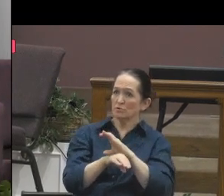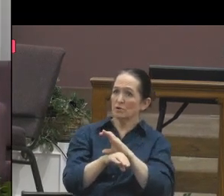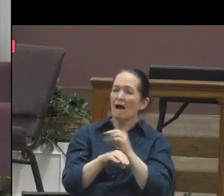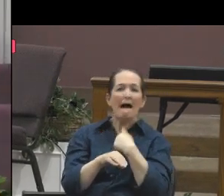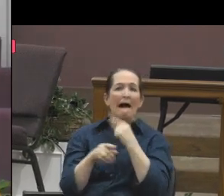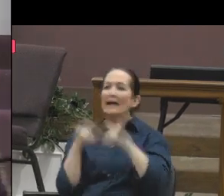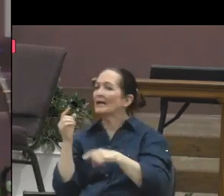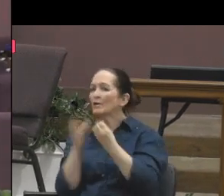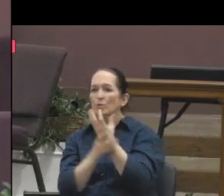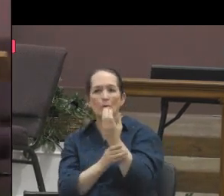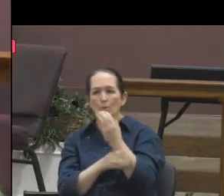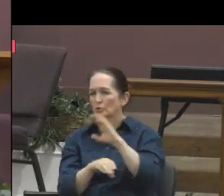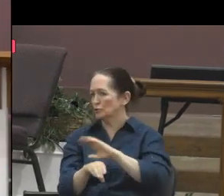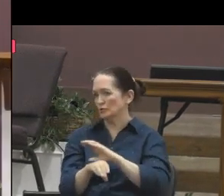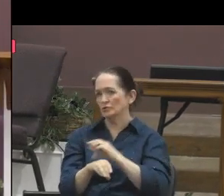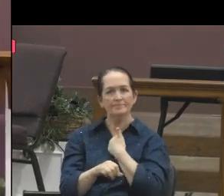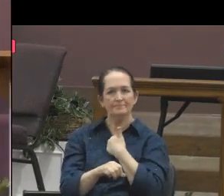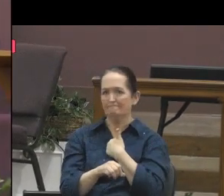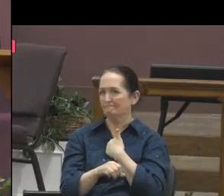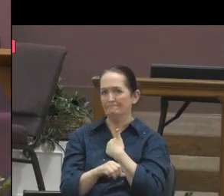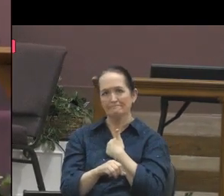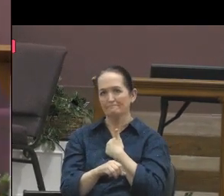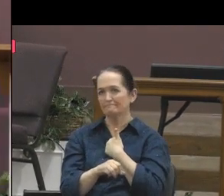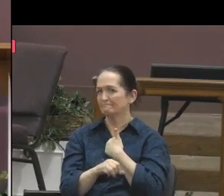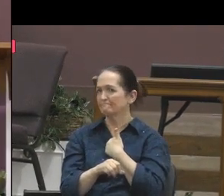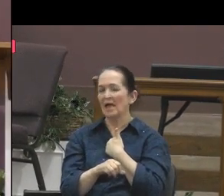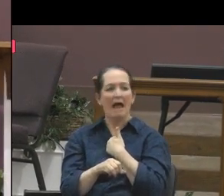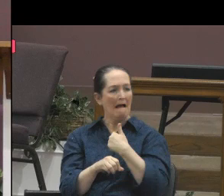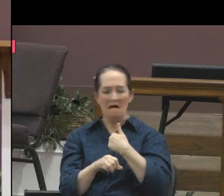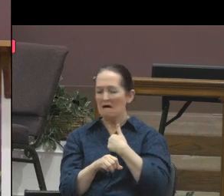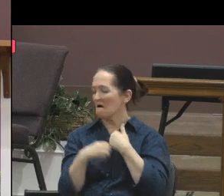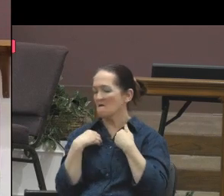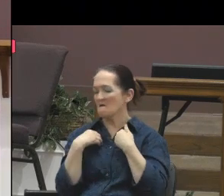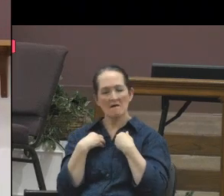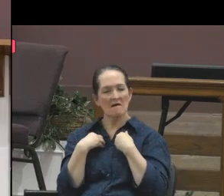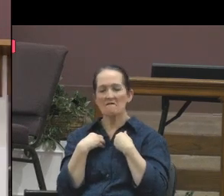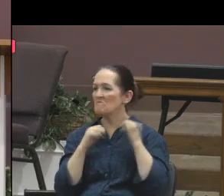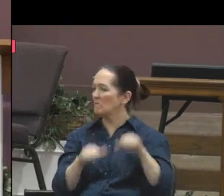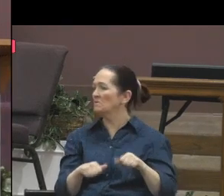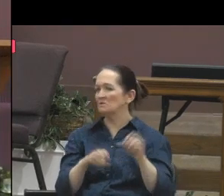I can't grow a church. I don't have the ability to do that.